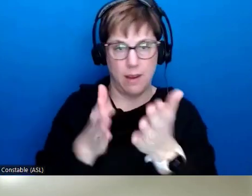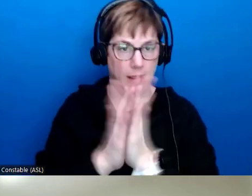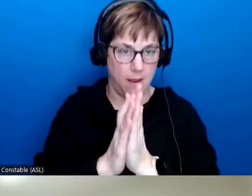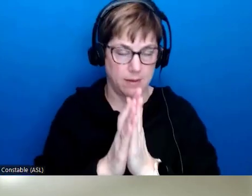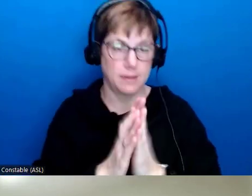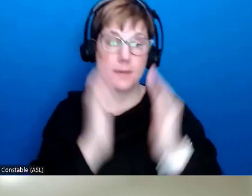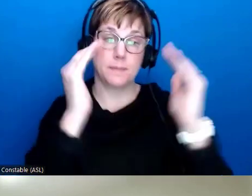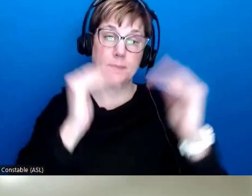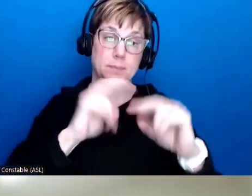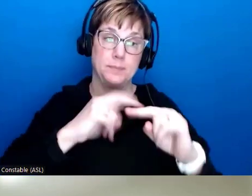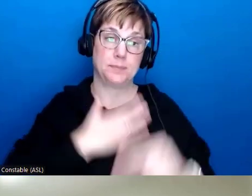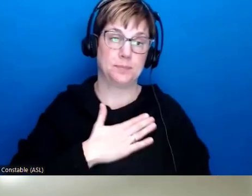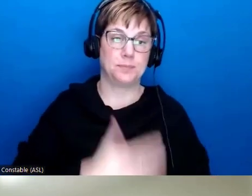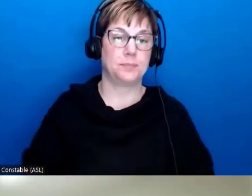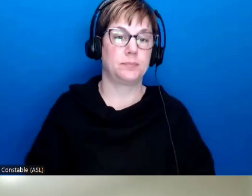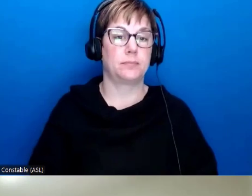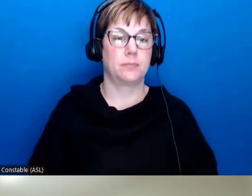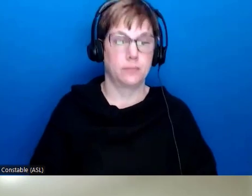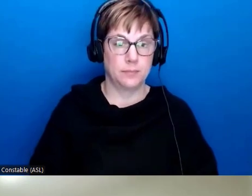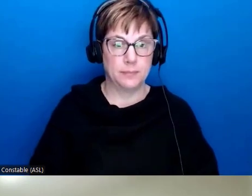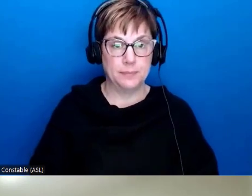Next slide, please.